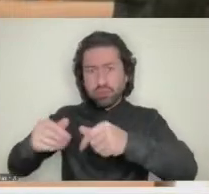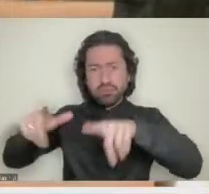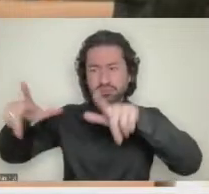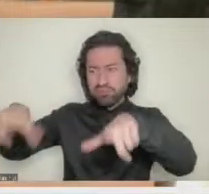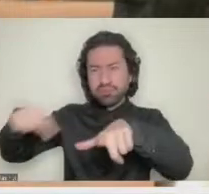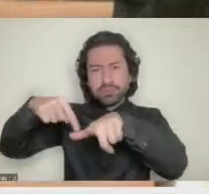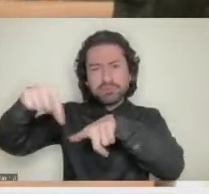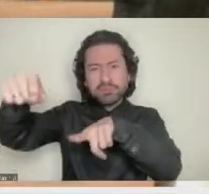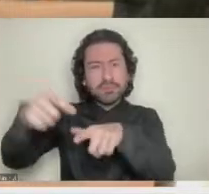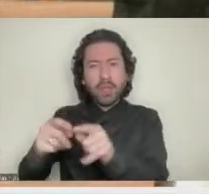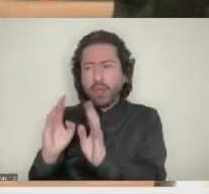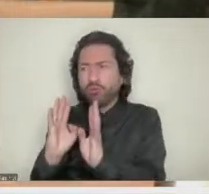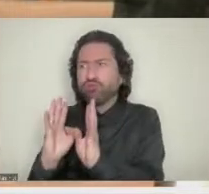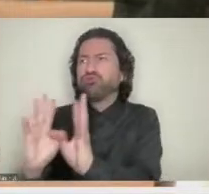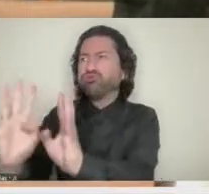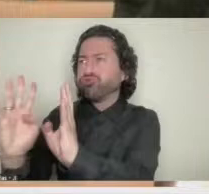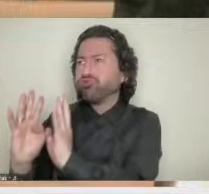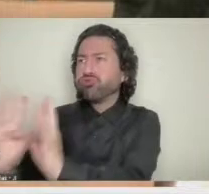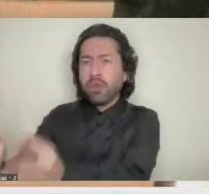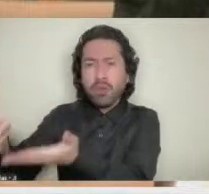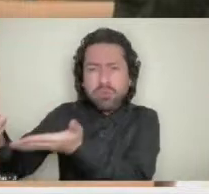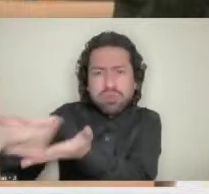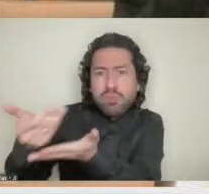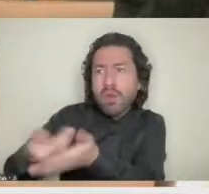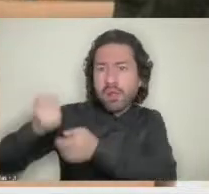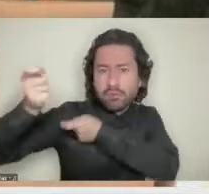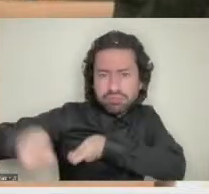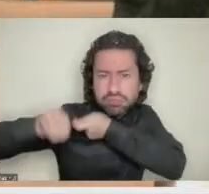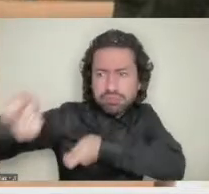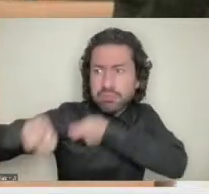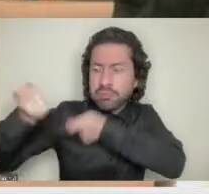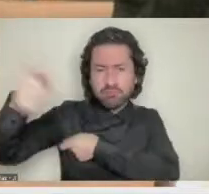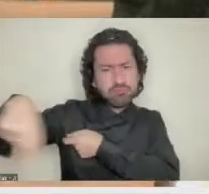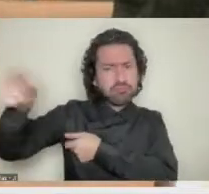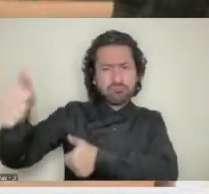rich agricultural lands and agricultural production.